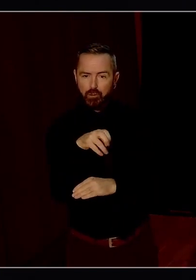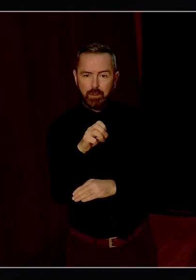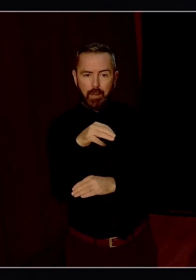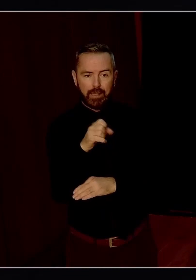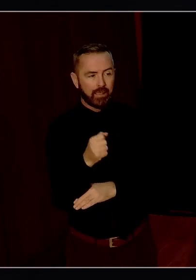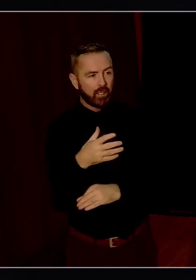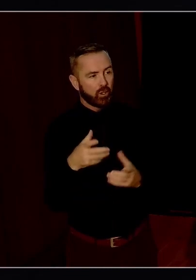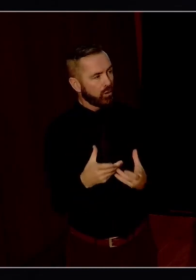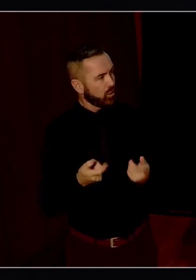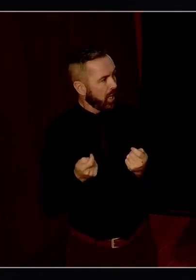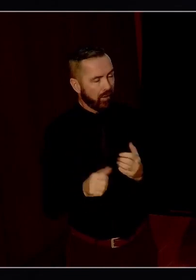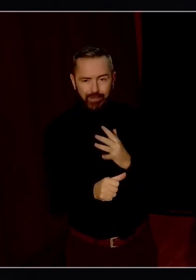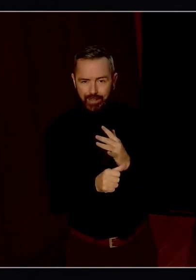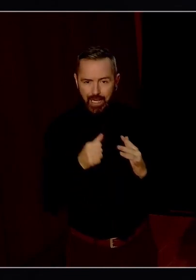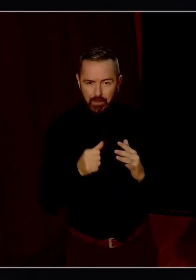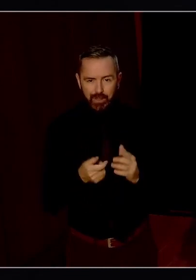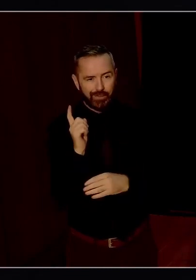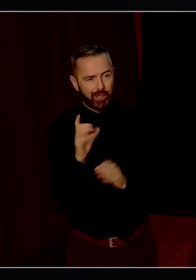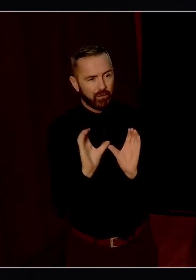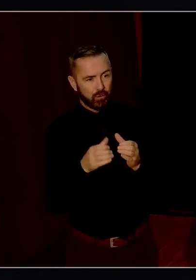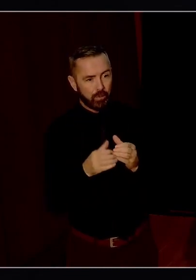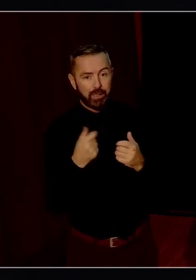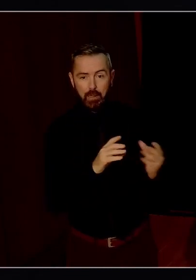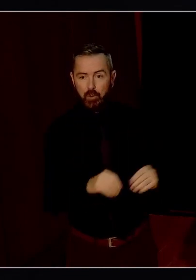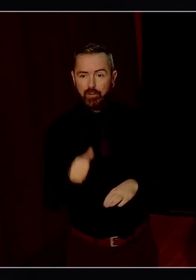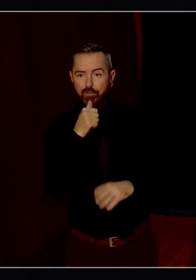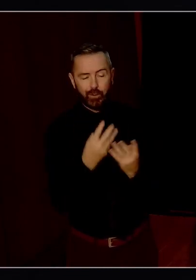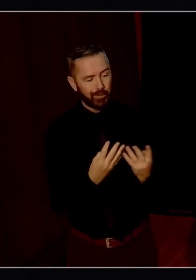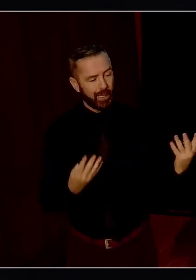Expert Advisory Group, and then we're going to move directly into our first panel.